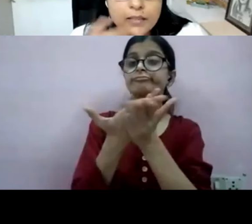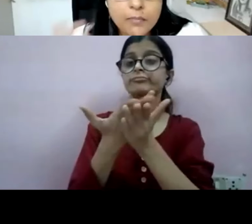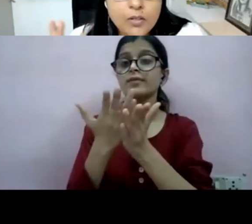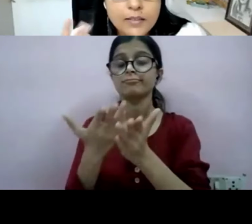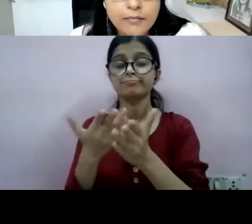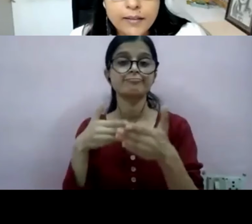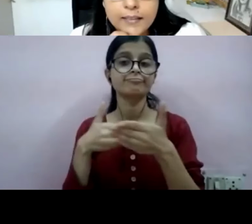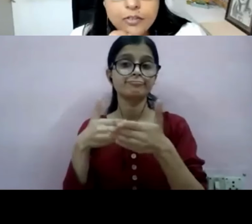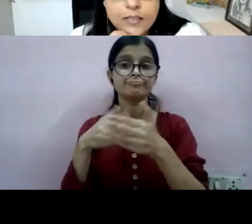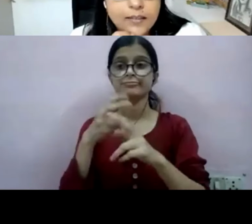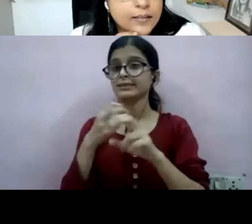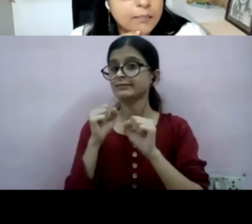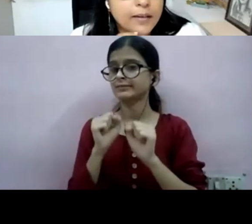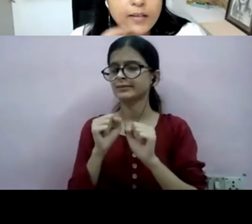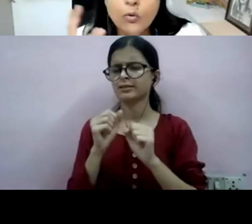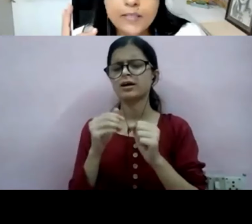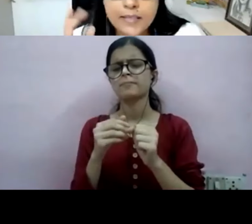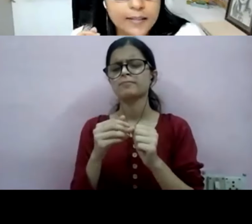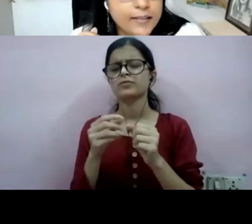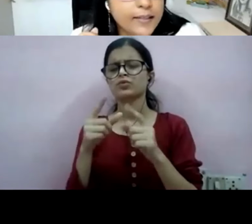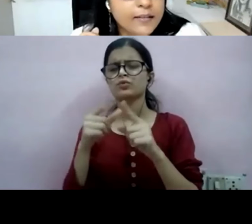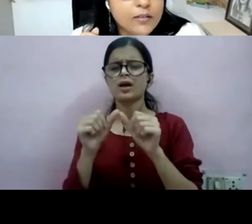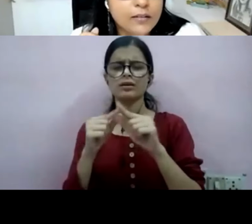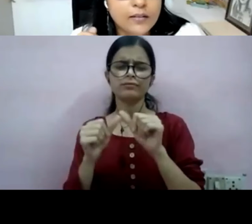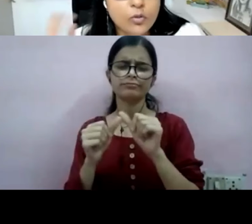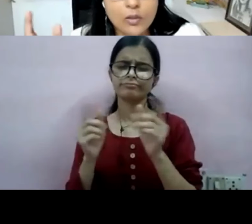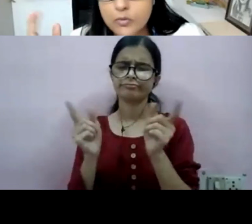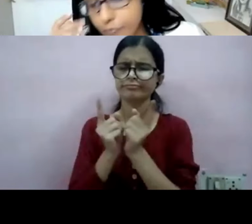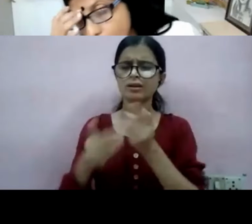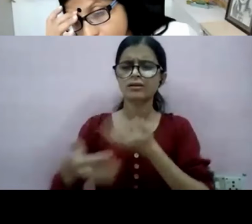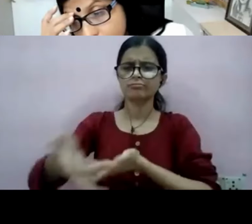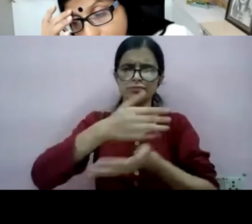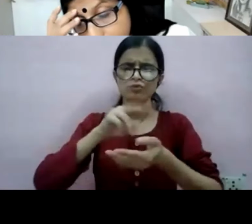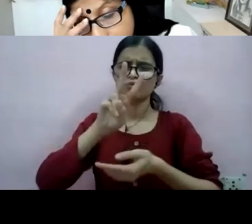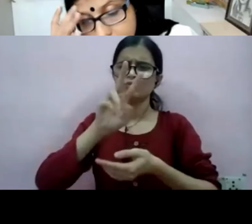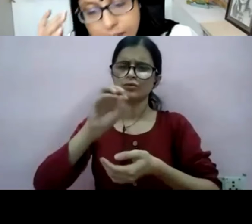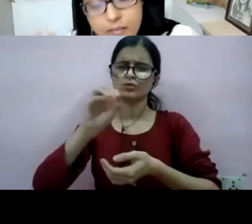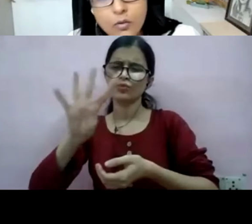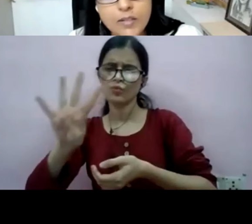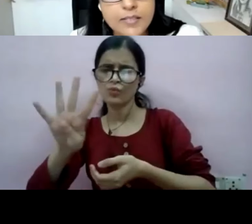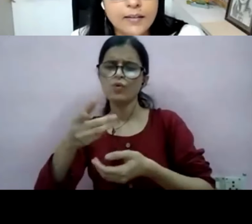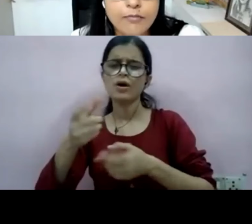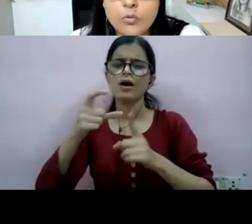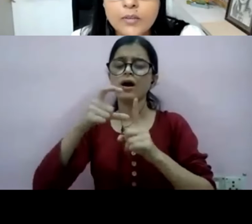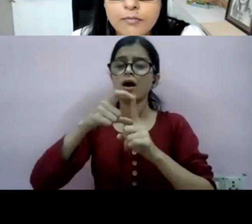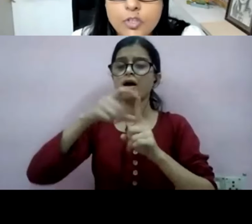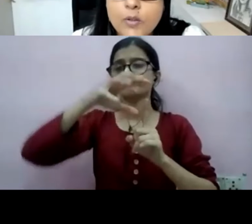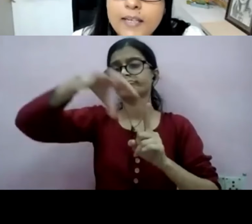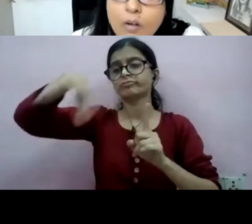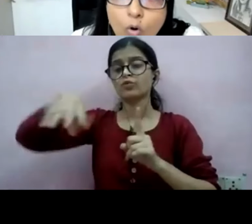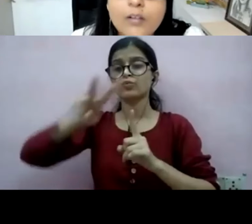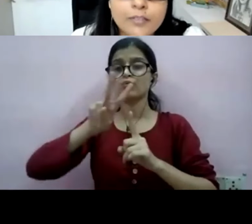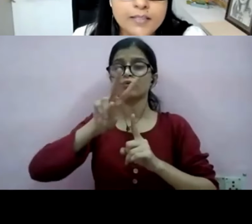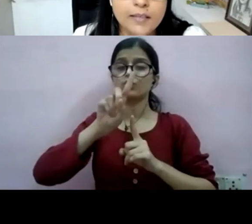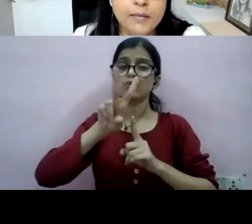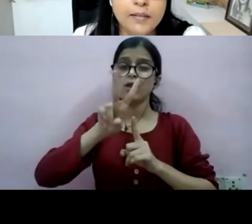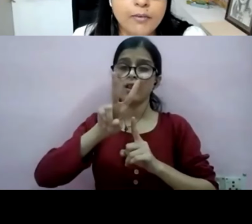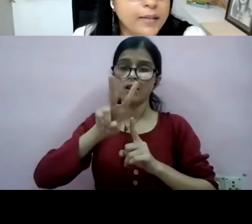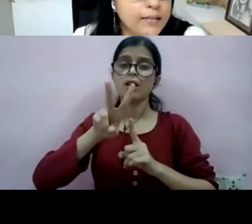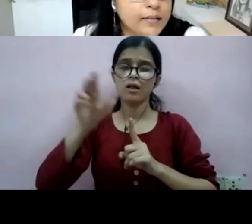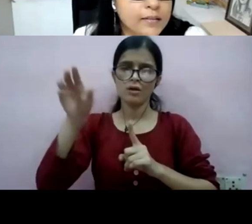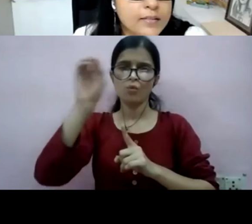a small survey that was conducted by USAID in 2004 in 12 districts in Odisha had found that virtually all of the